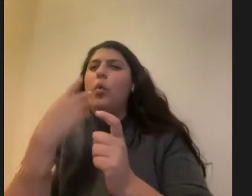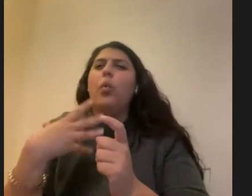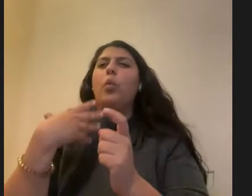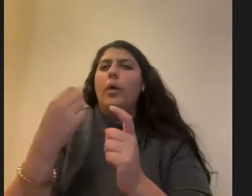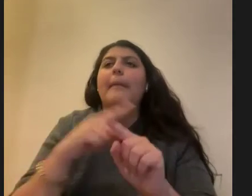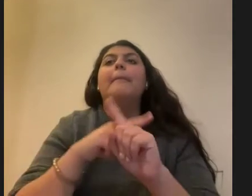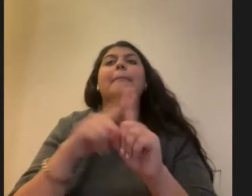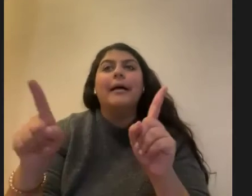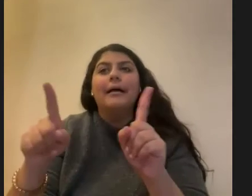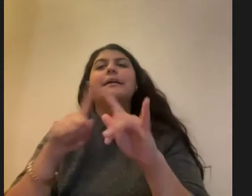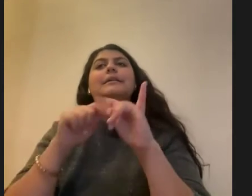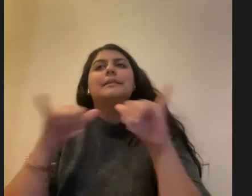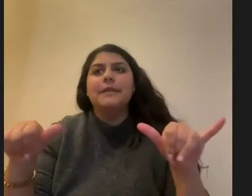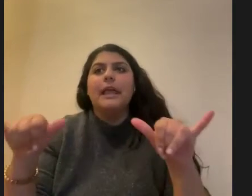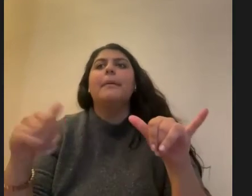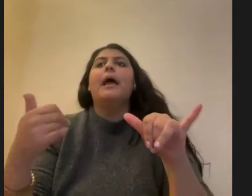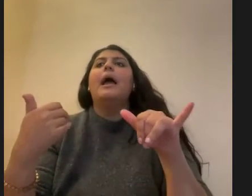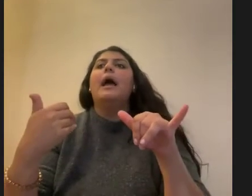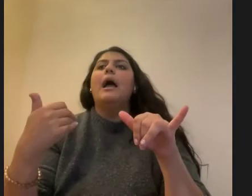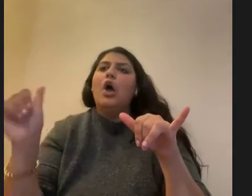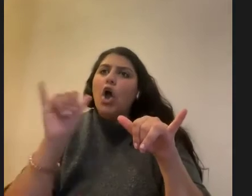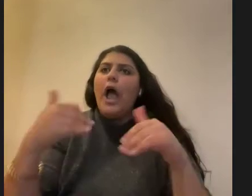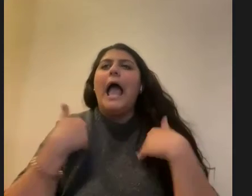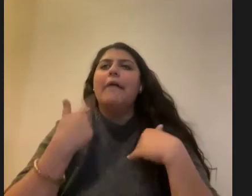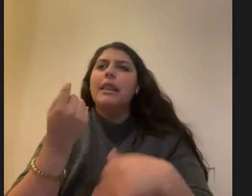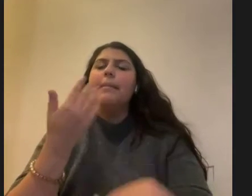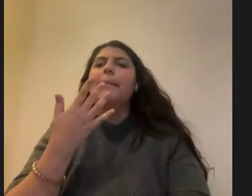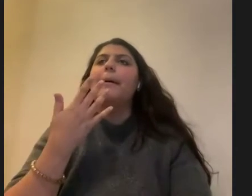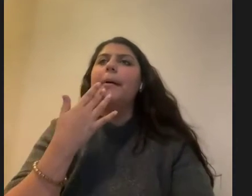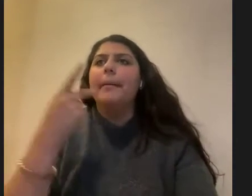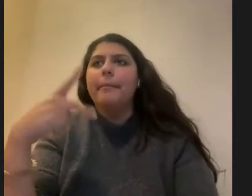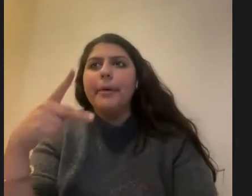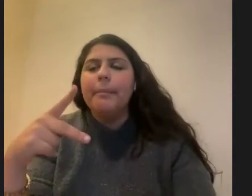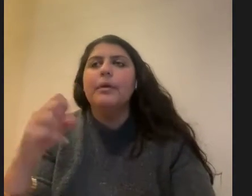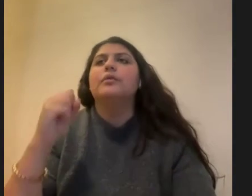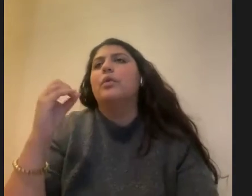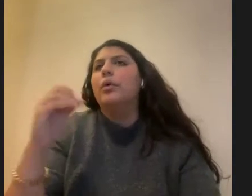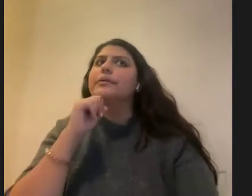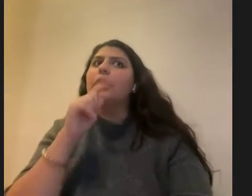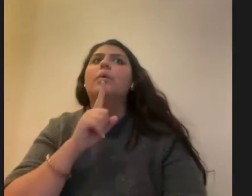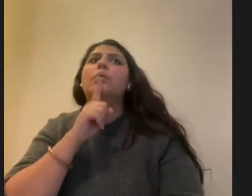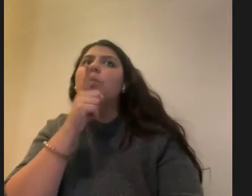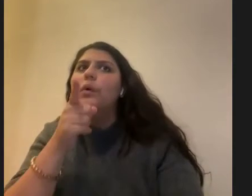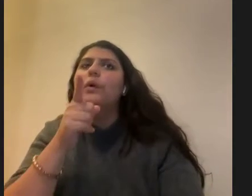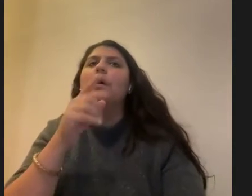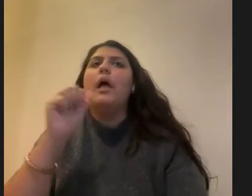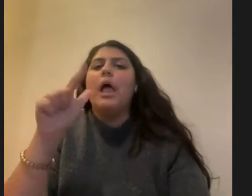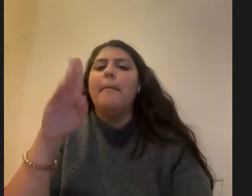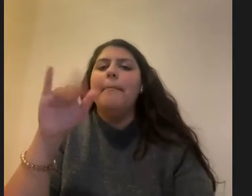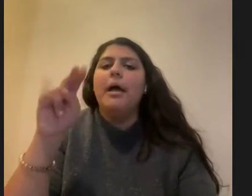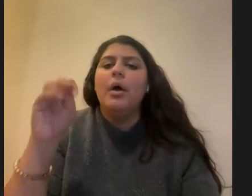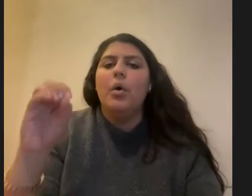the same time, they also can have like a purplish tint to them. And so they're not like traditionally albino.